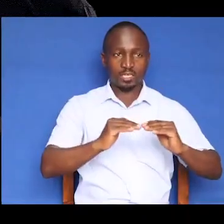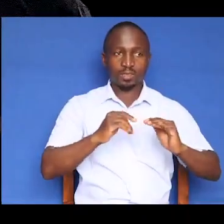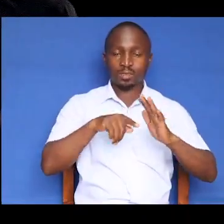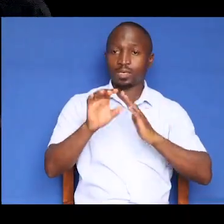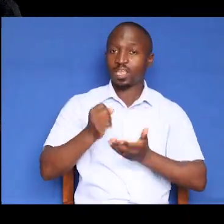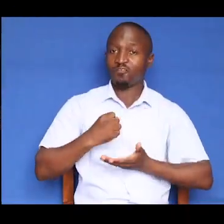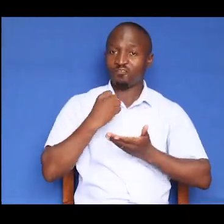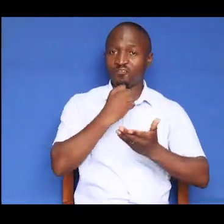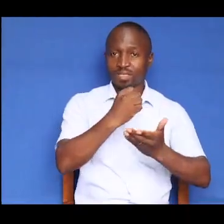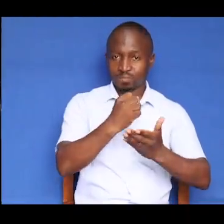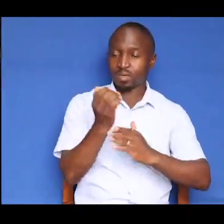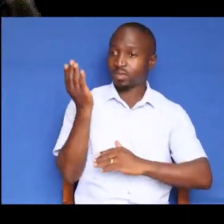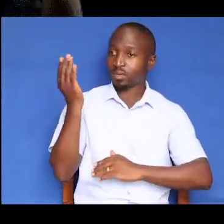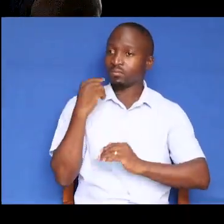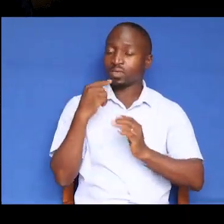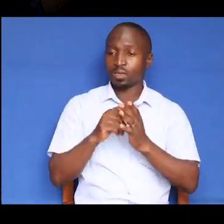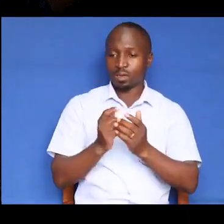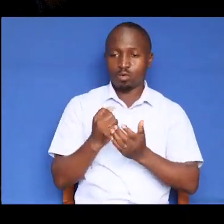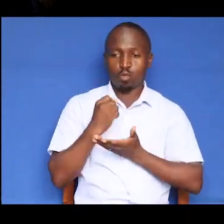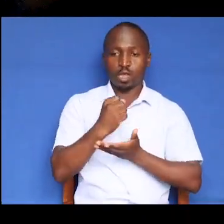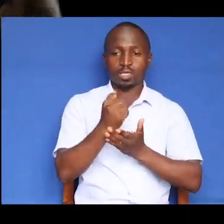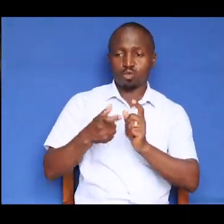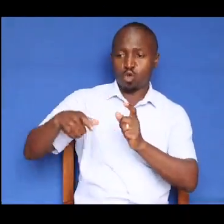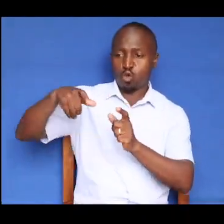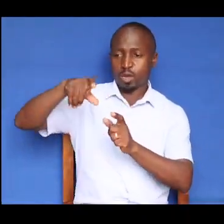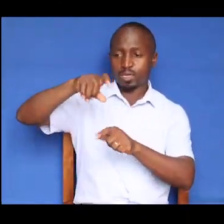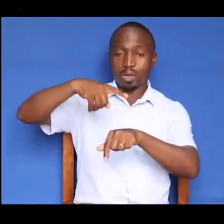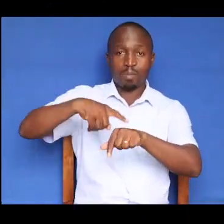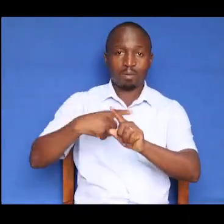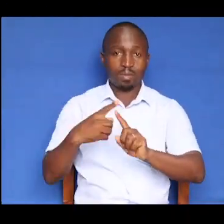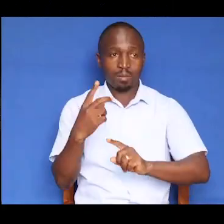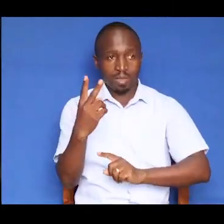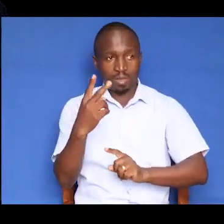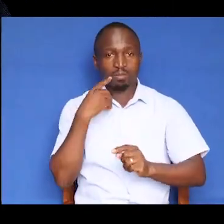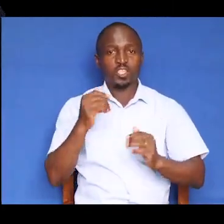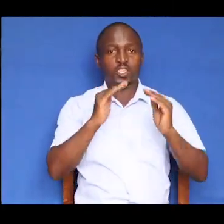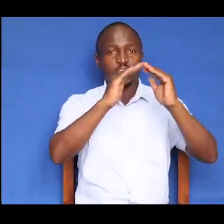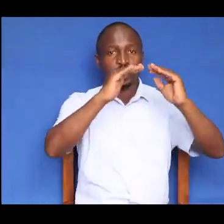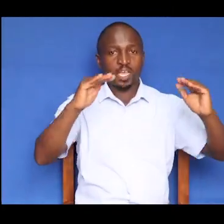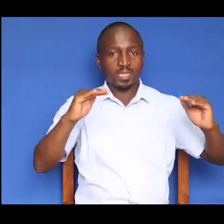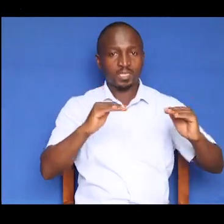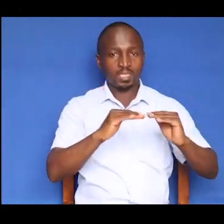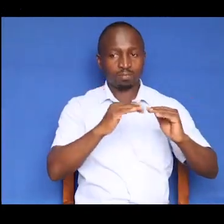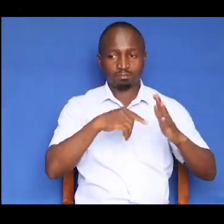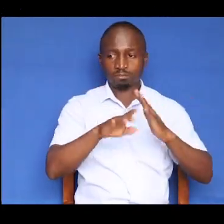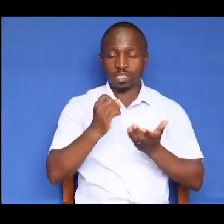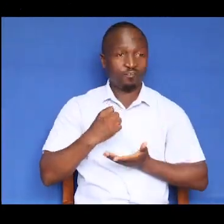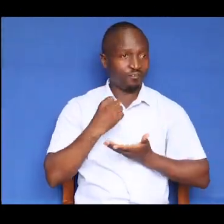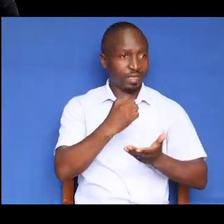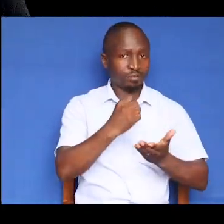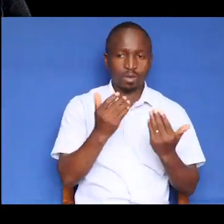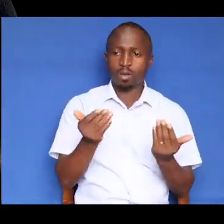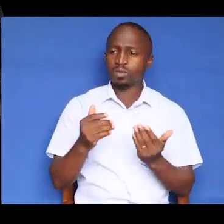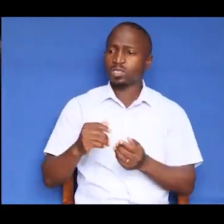in investment. If investment increases by 200, this is change in investment. So what will be the change